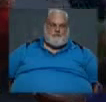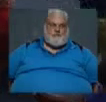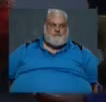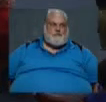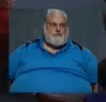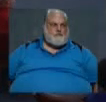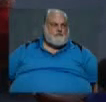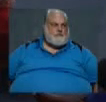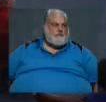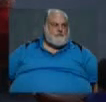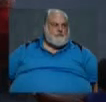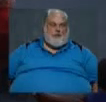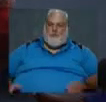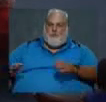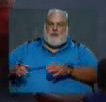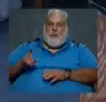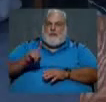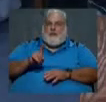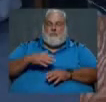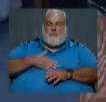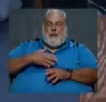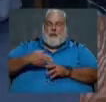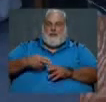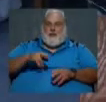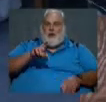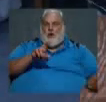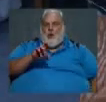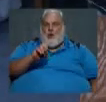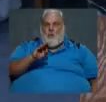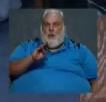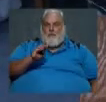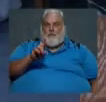Come on up and state your name, please. My name is Robert Steele.